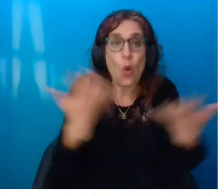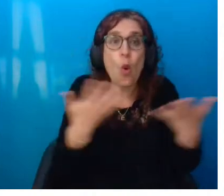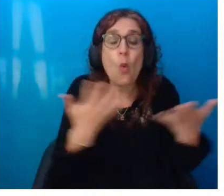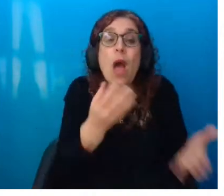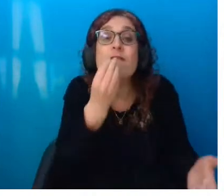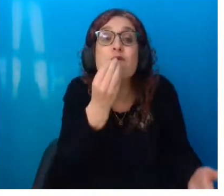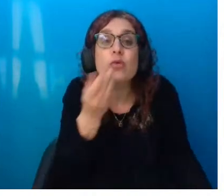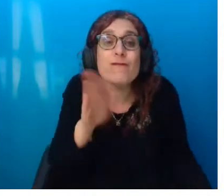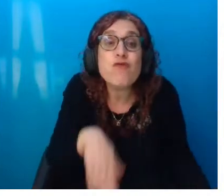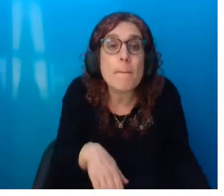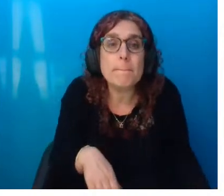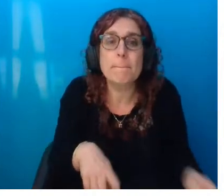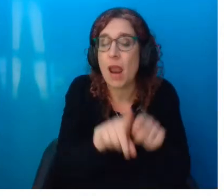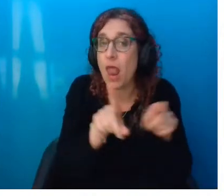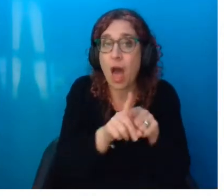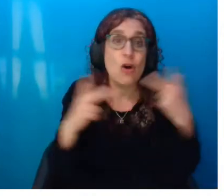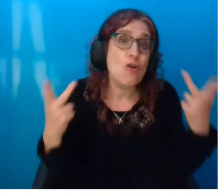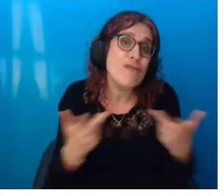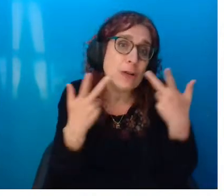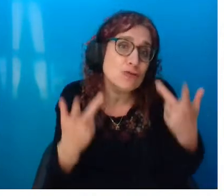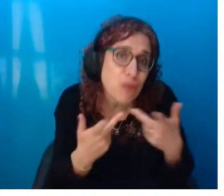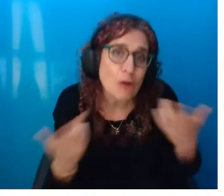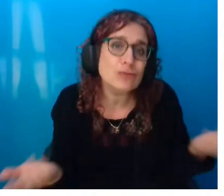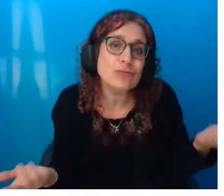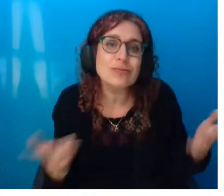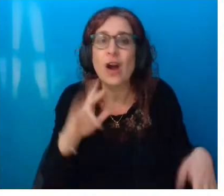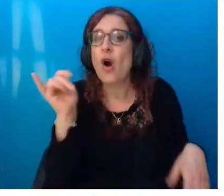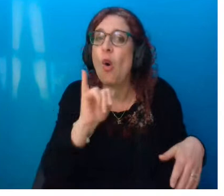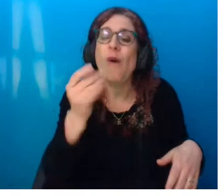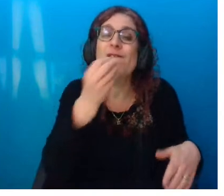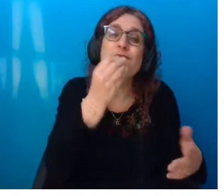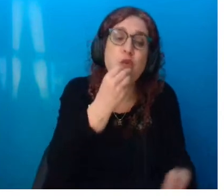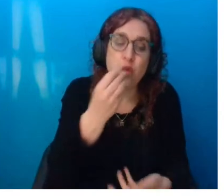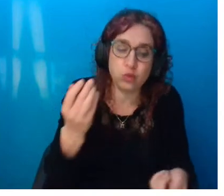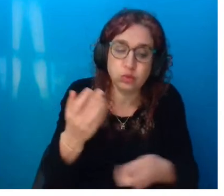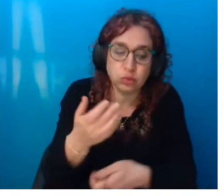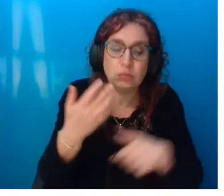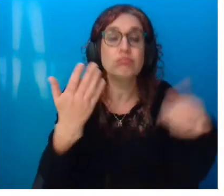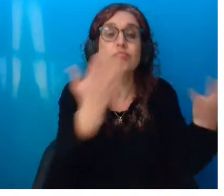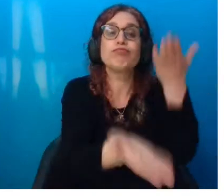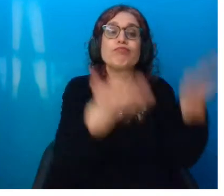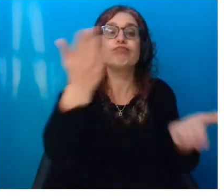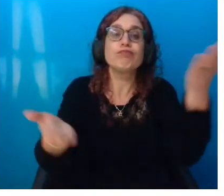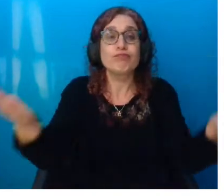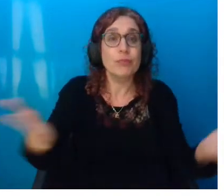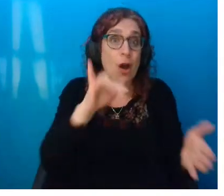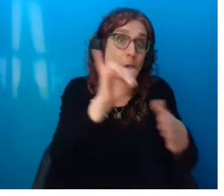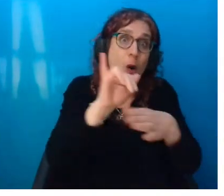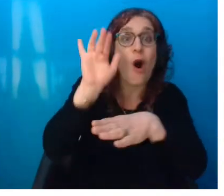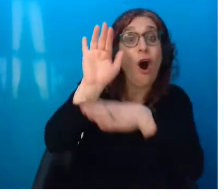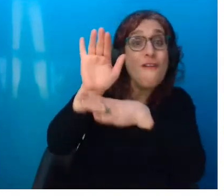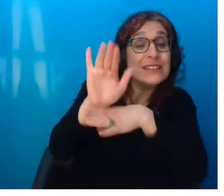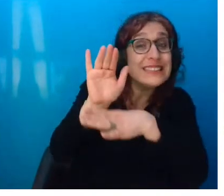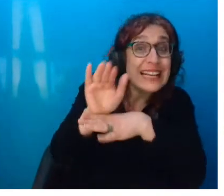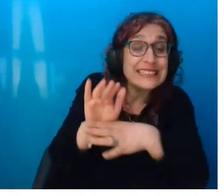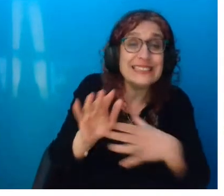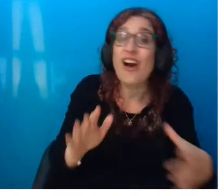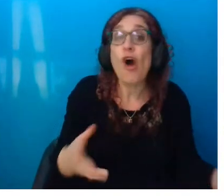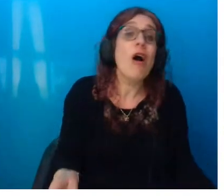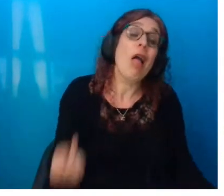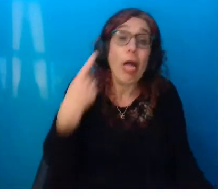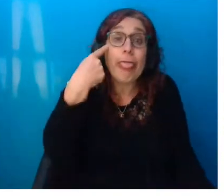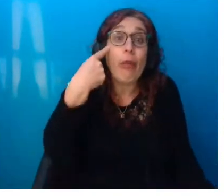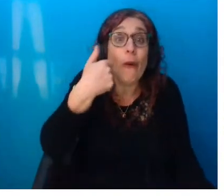buffet meals, dinner parties, catered foods, foreign travel. And I'm sure you've heard many stories in the media